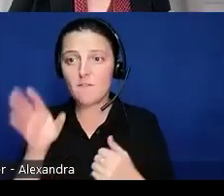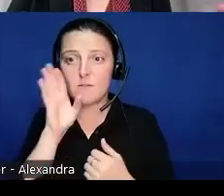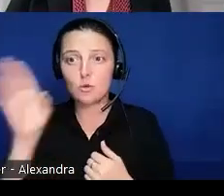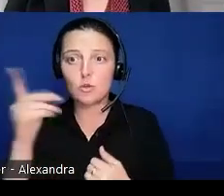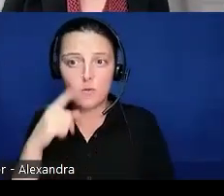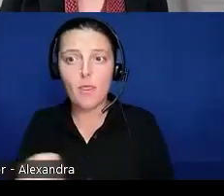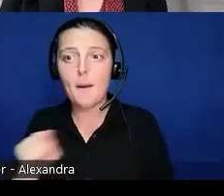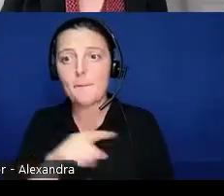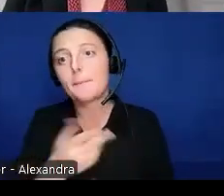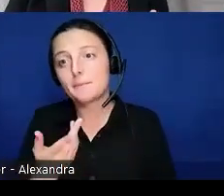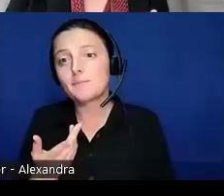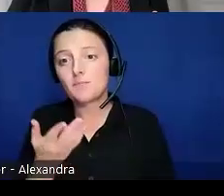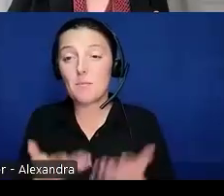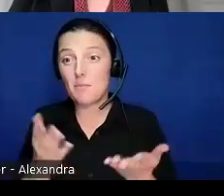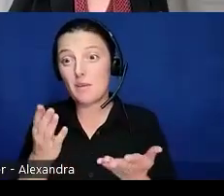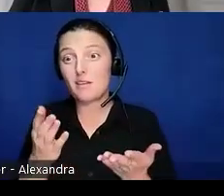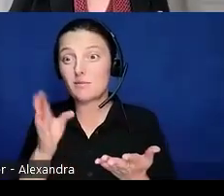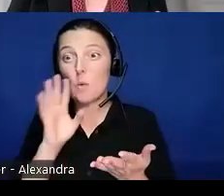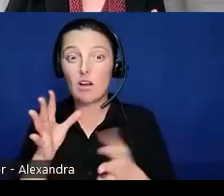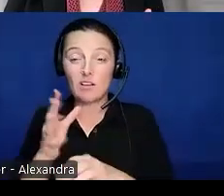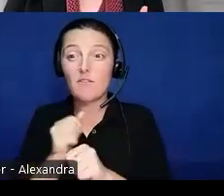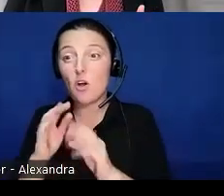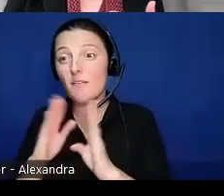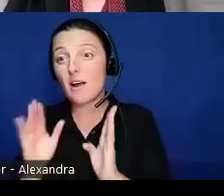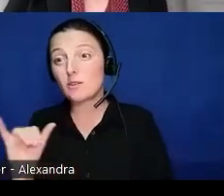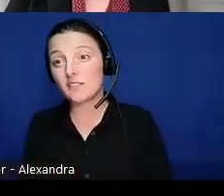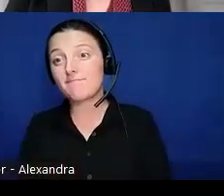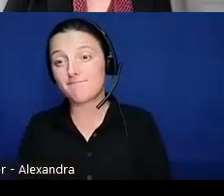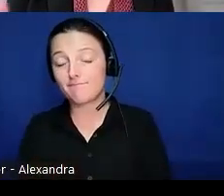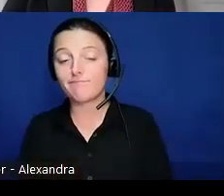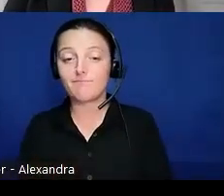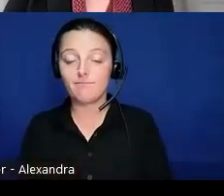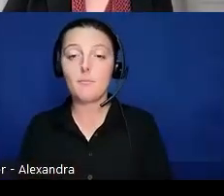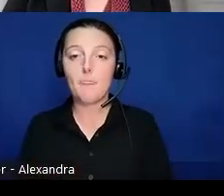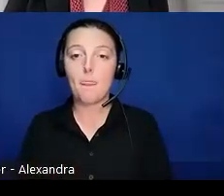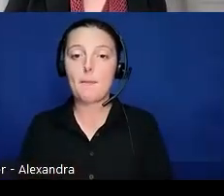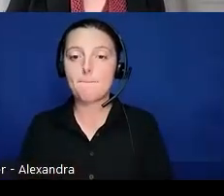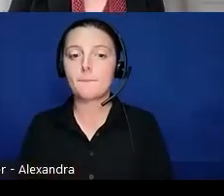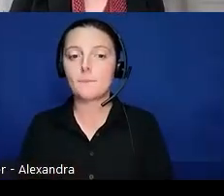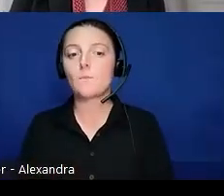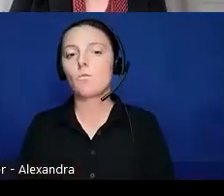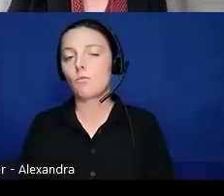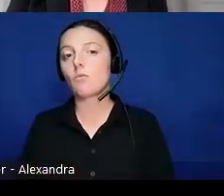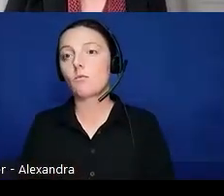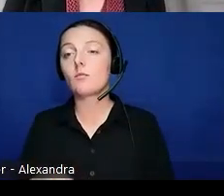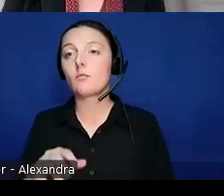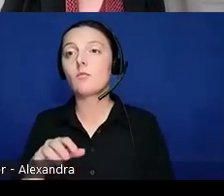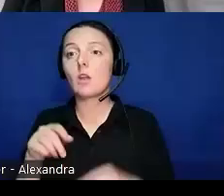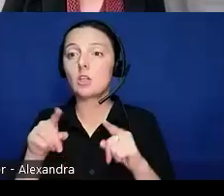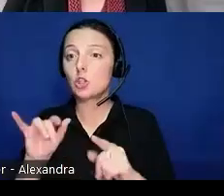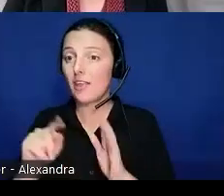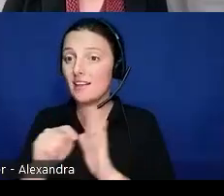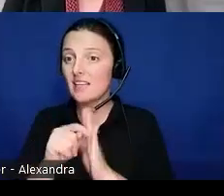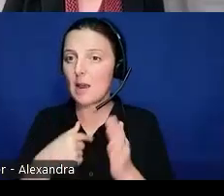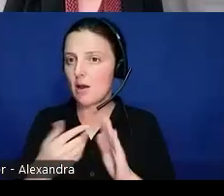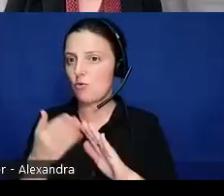and might even involve housing. This During the time that I was running this program, there were several people that actually were able